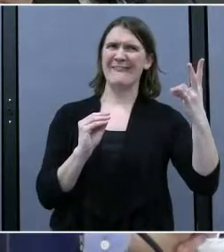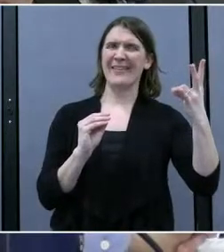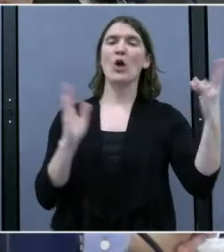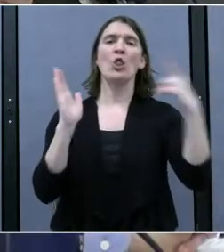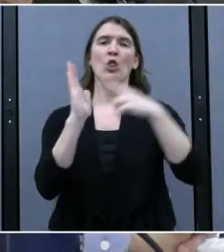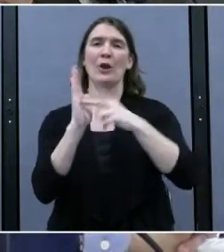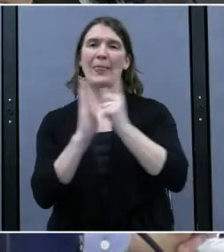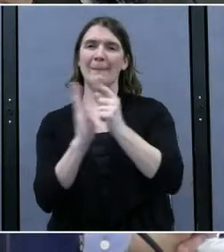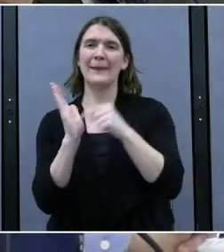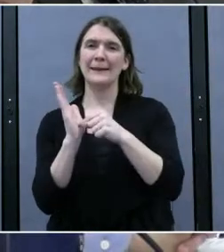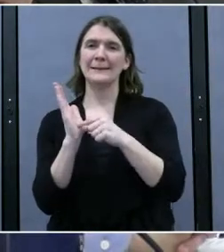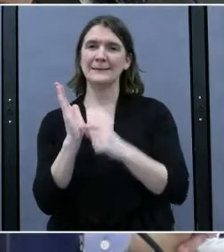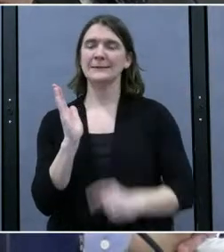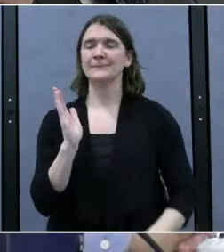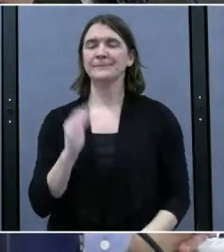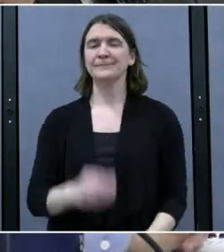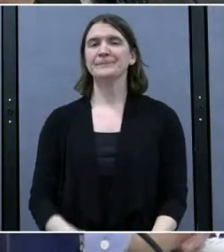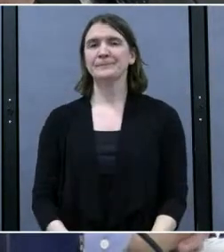7th.